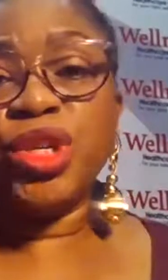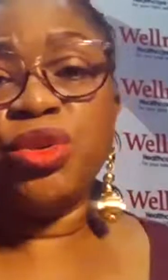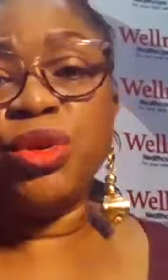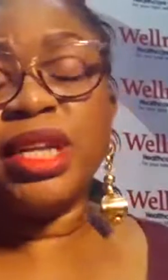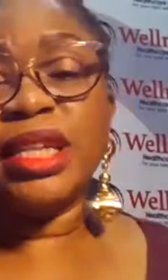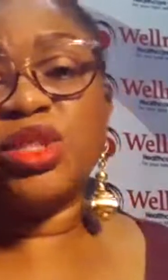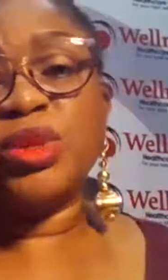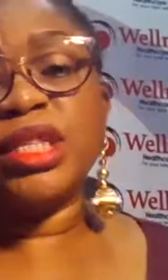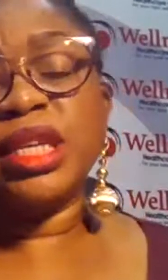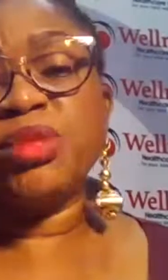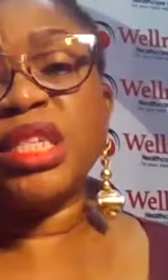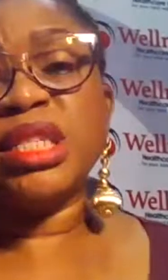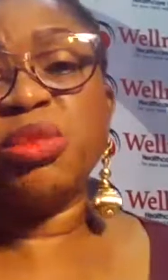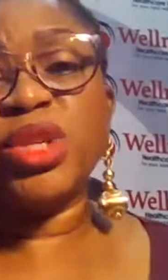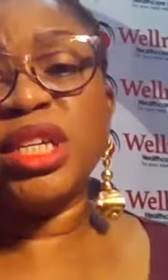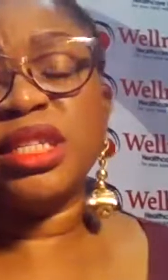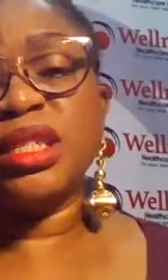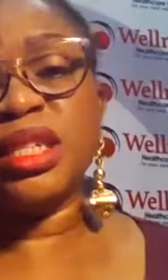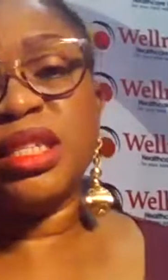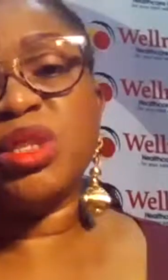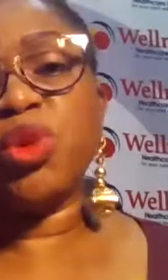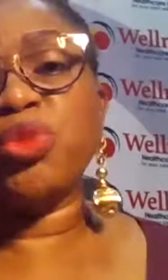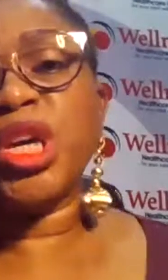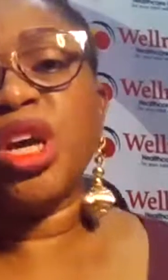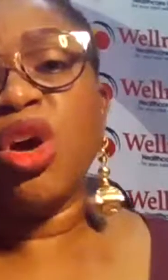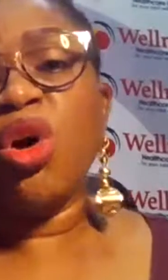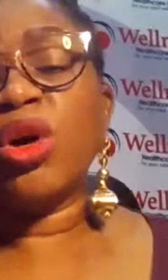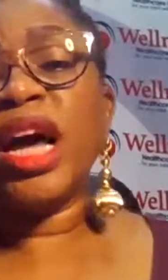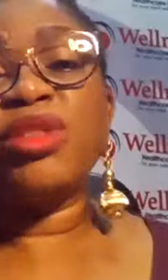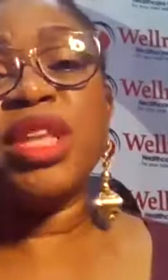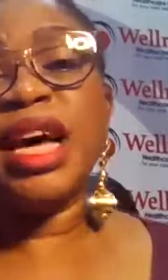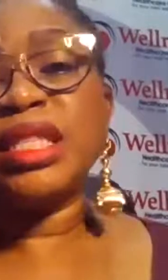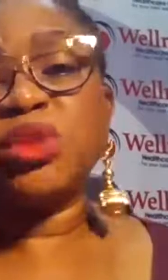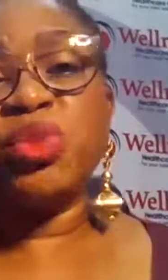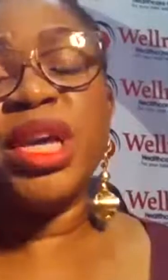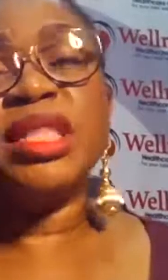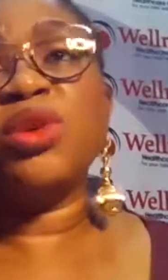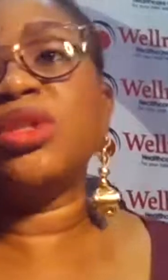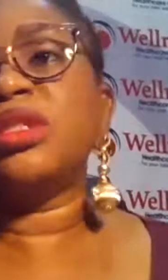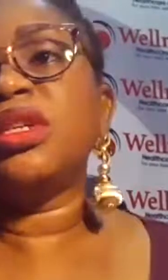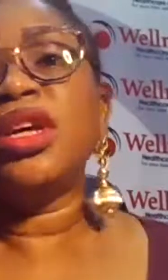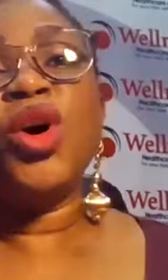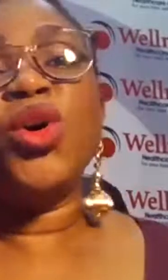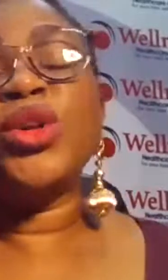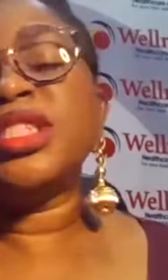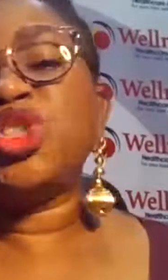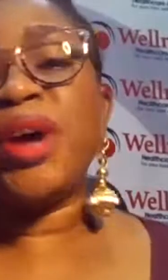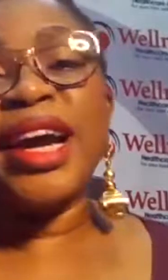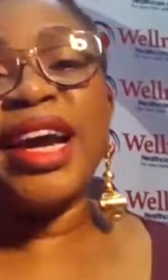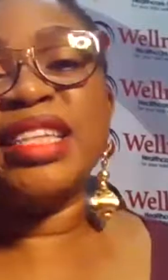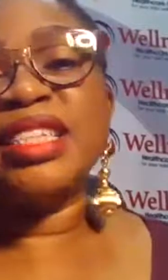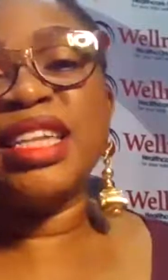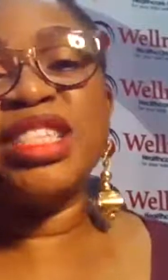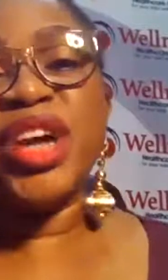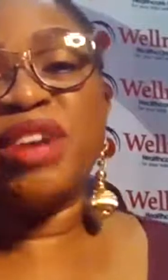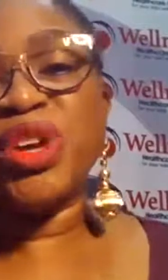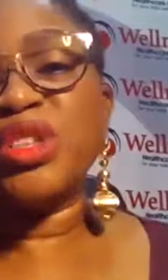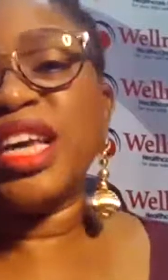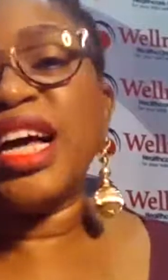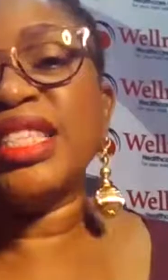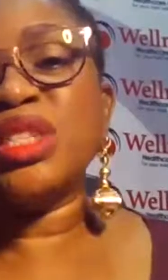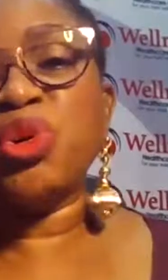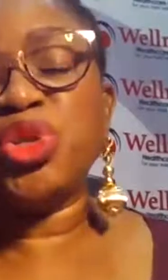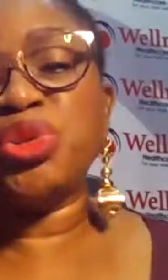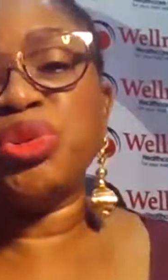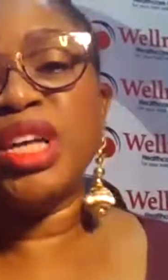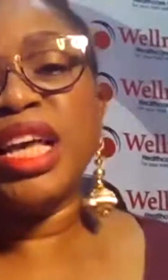Banky W and Adeswa's testimony in this 1 week on how they had to wait on the trials and the travail